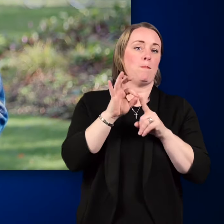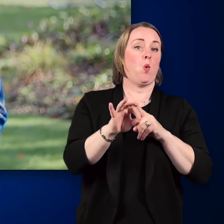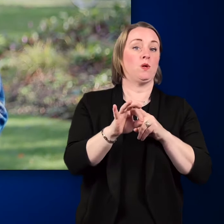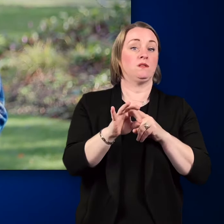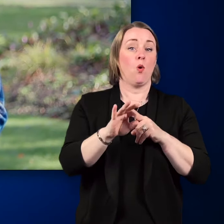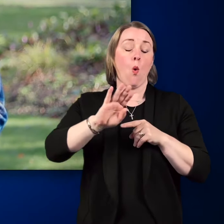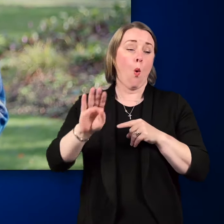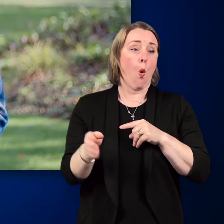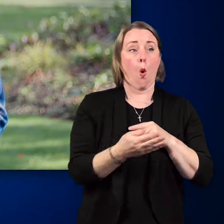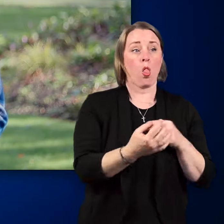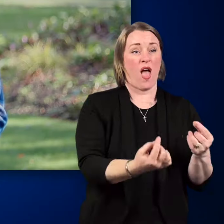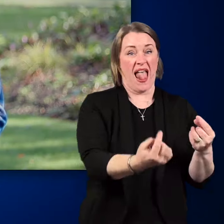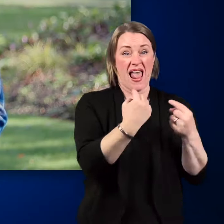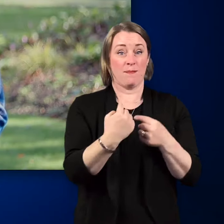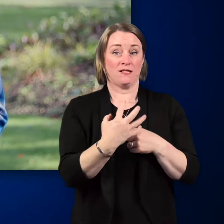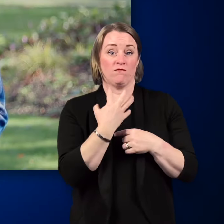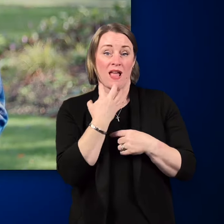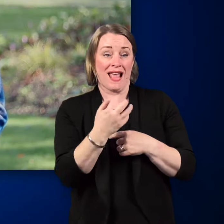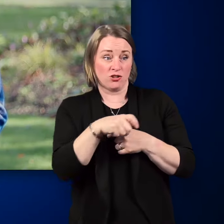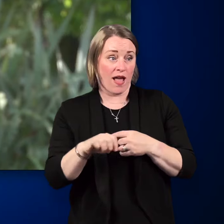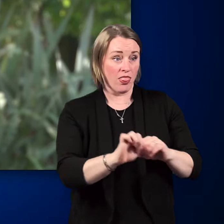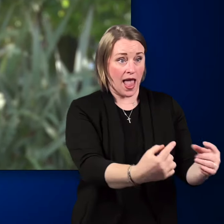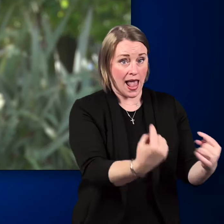God's enemies, have fallen.